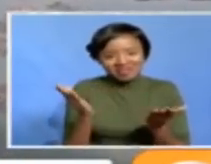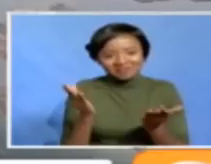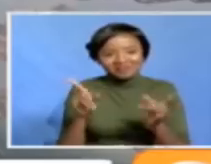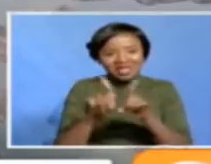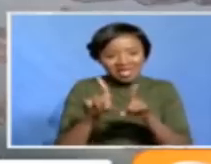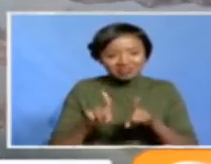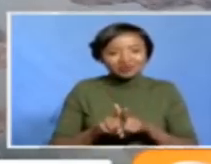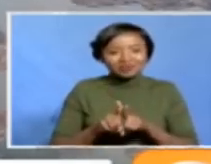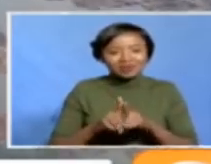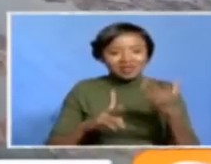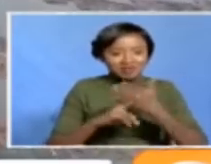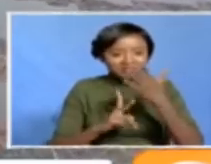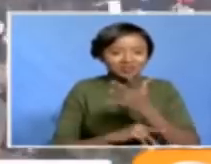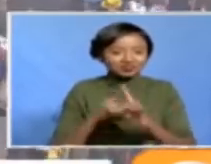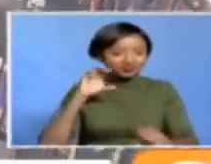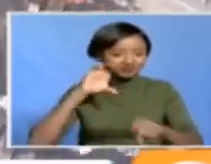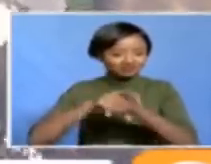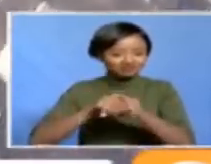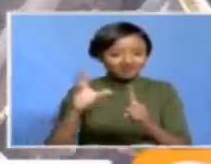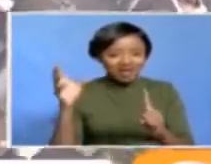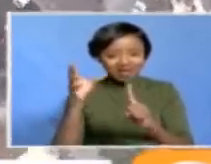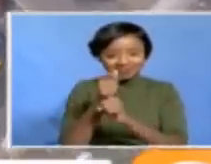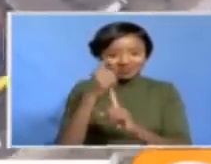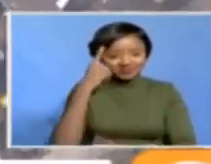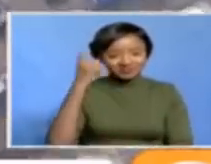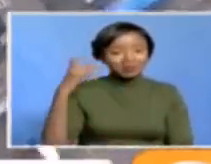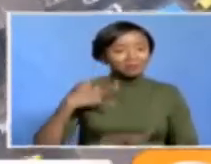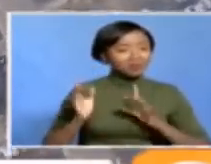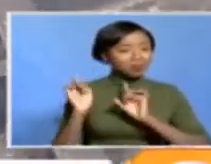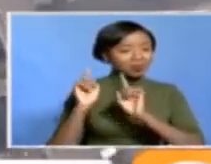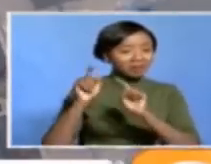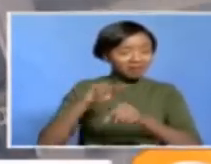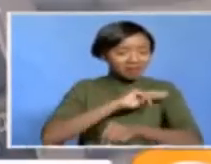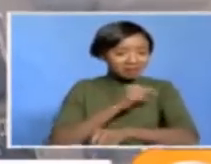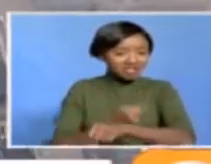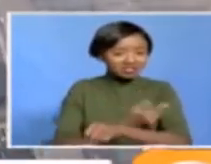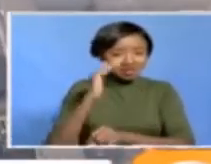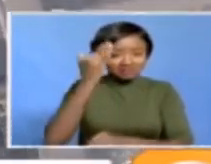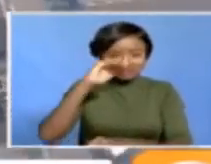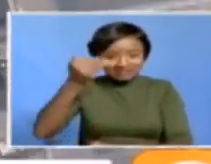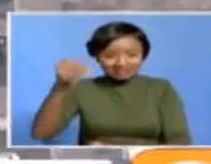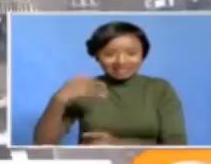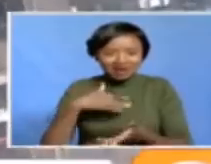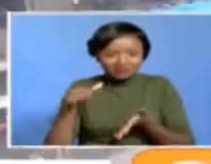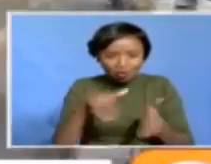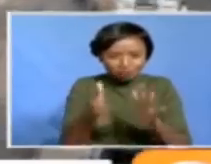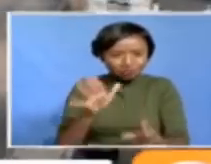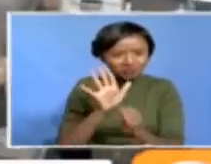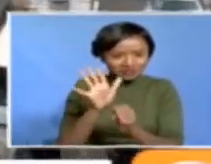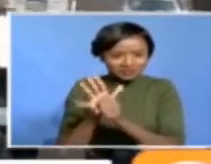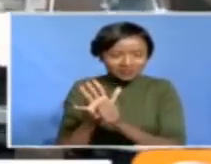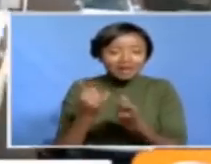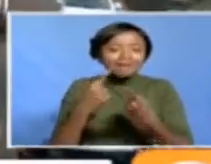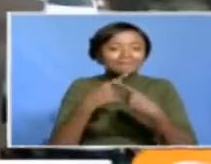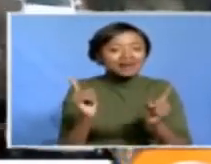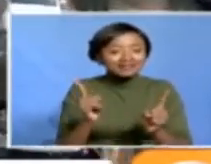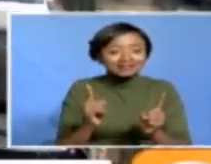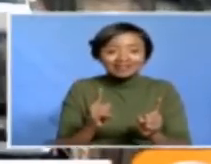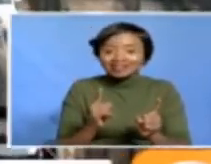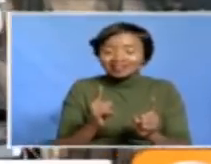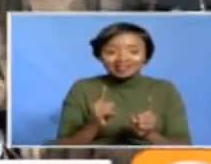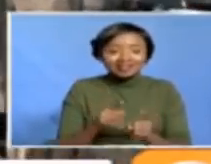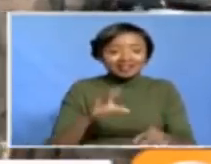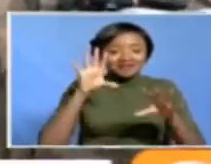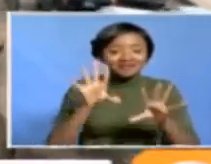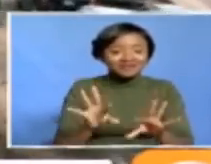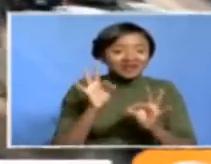for many to their dreams. People come to Nigeria's fastest growing city looking for opportunities. But what they are guaranteed to